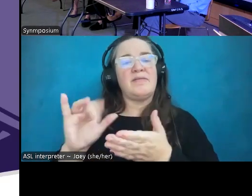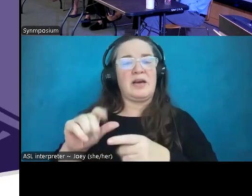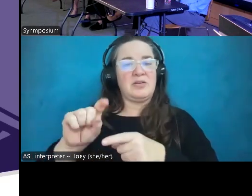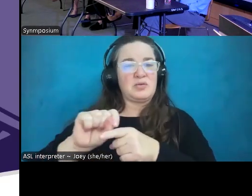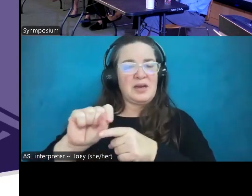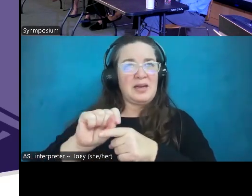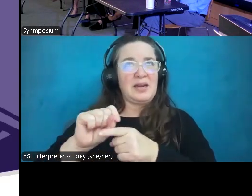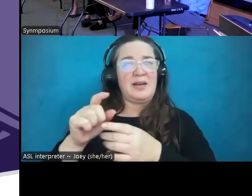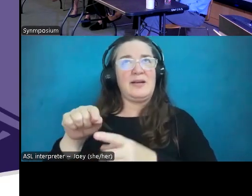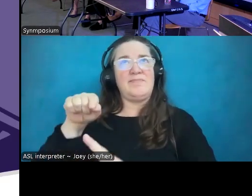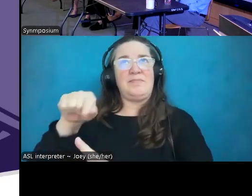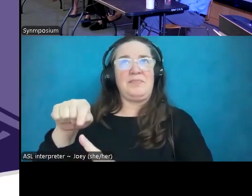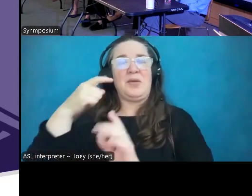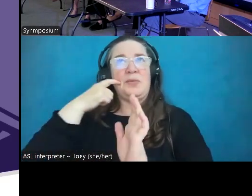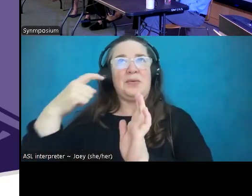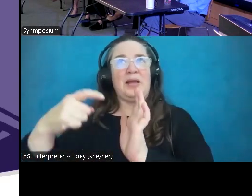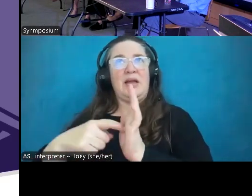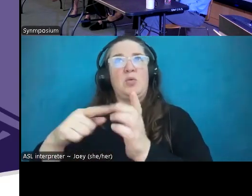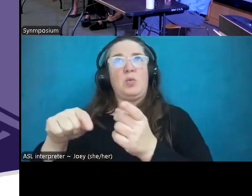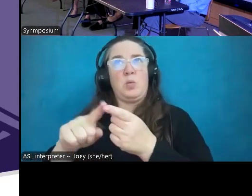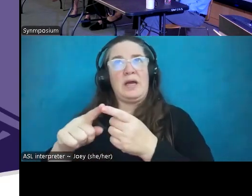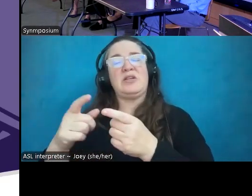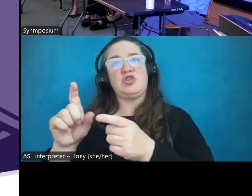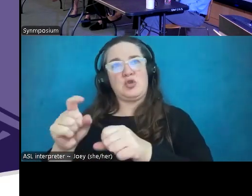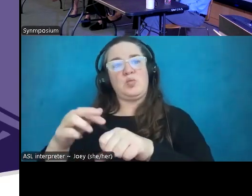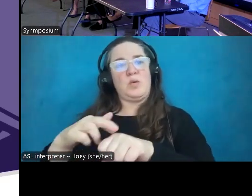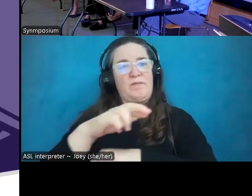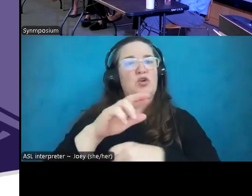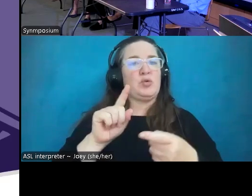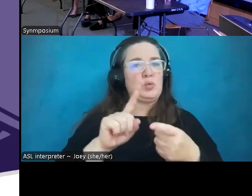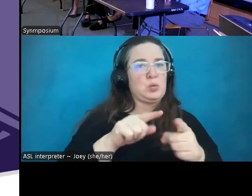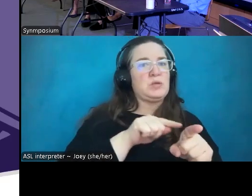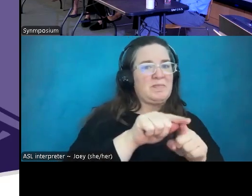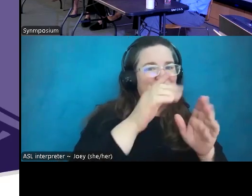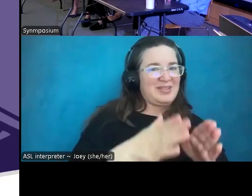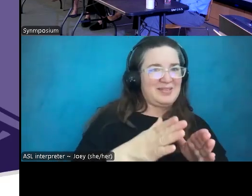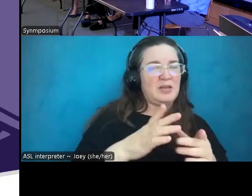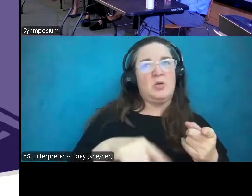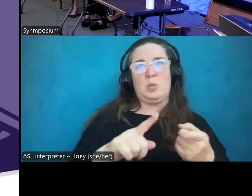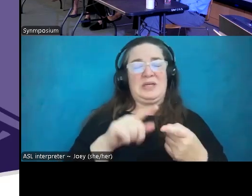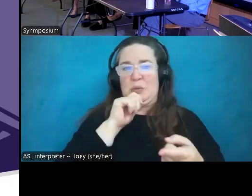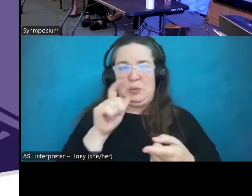when it's appropriate to send patients to specialists and when you don't need to. And I think you've heard Dr.